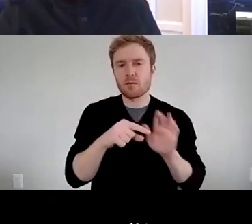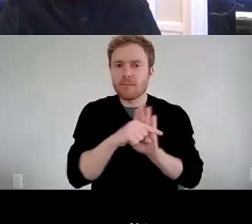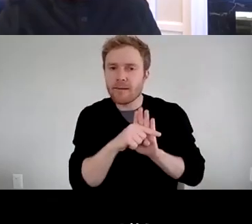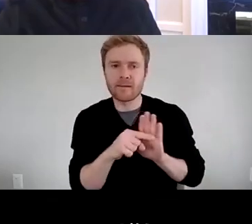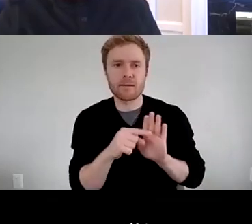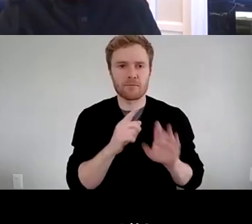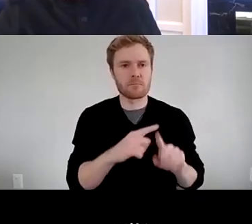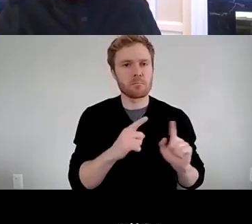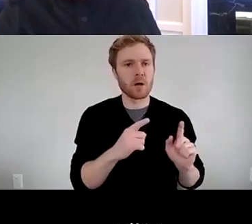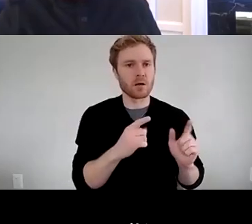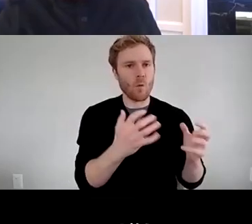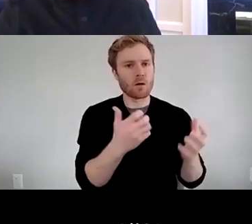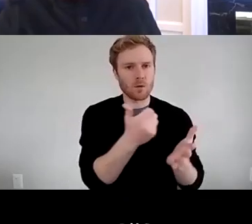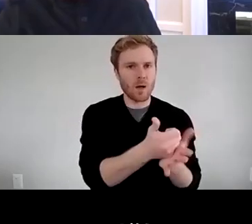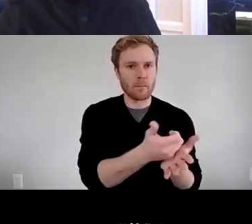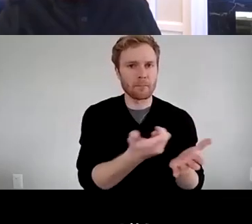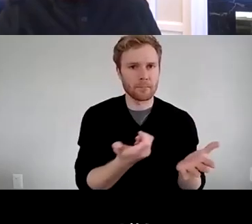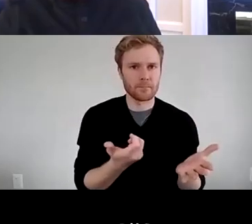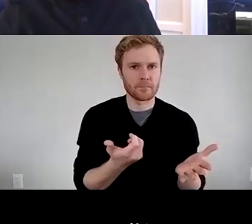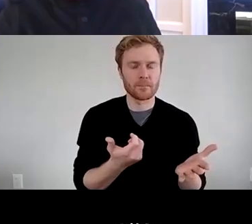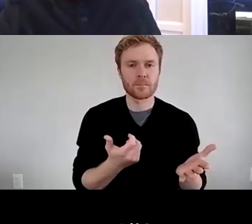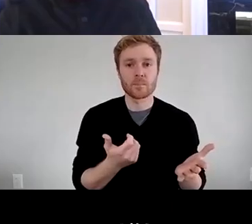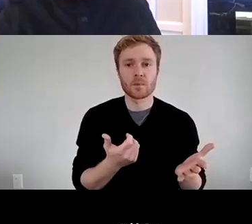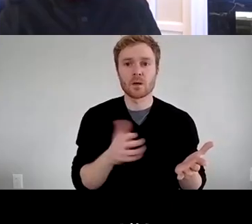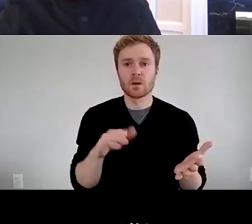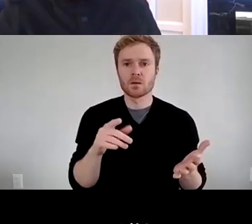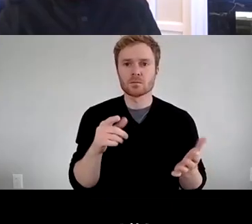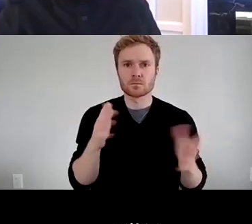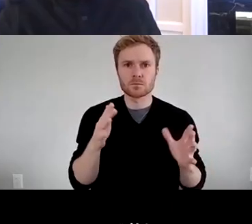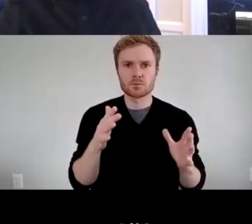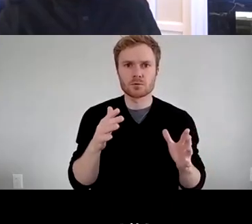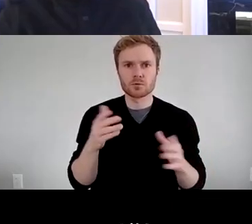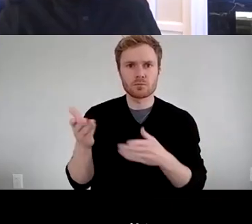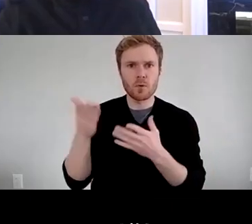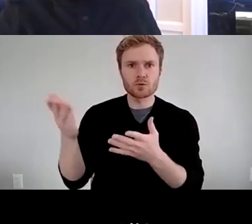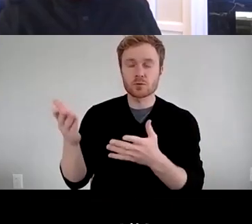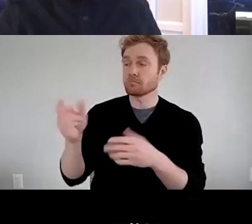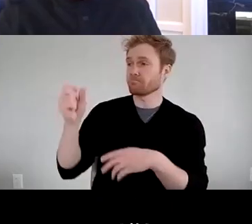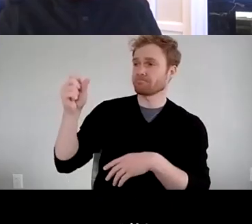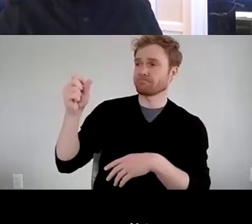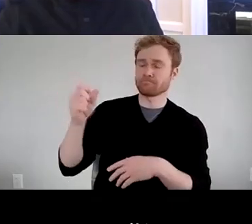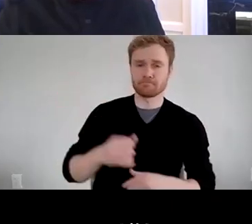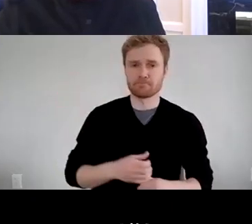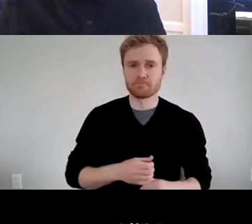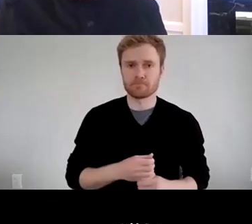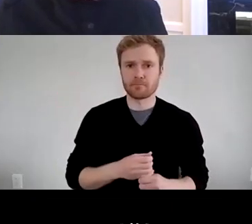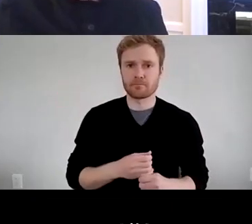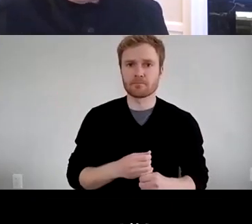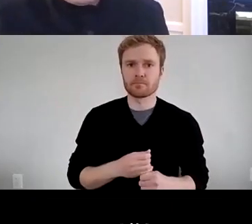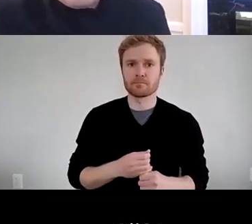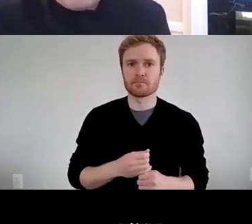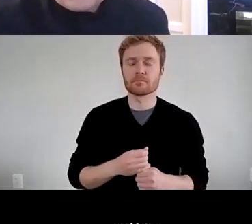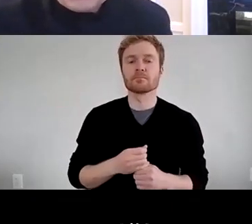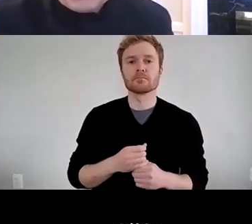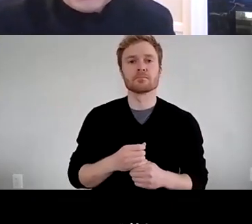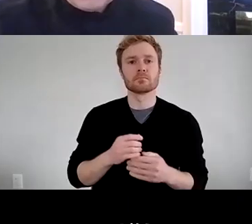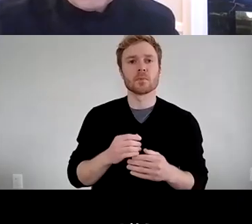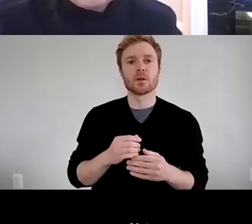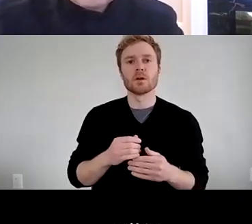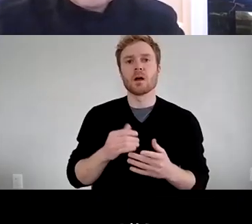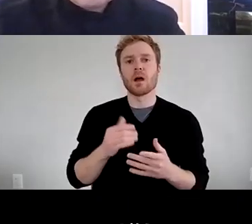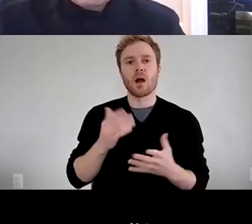plan out the conversation so that we can sort of have a series of topics that we want to have, so that